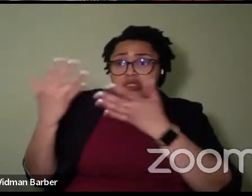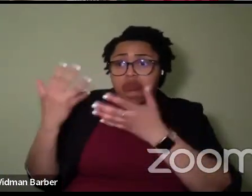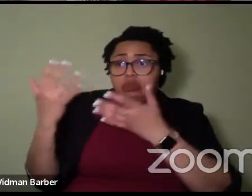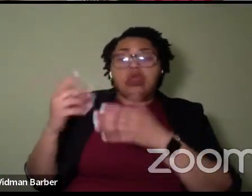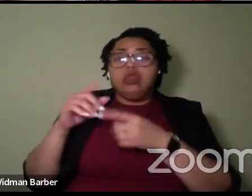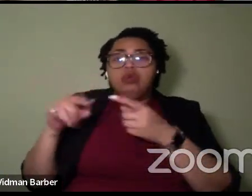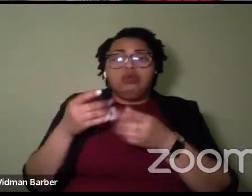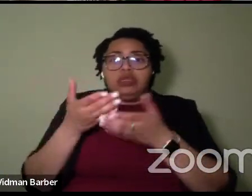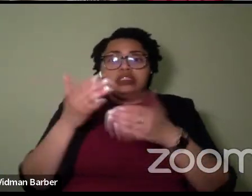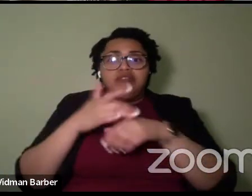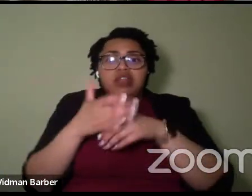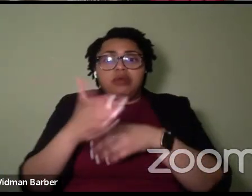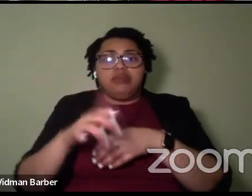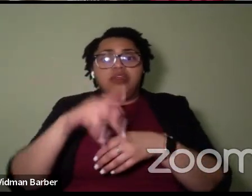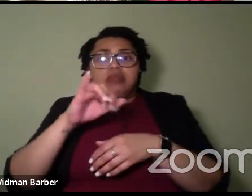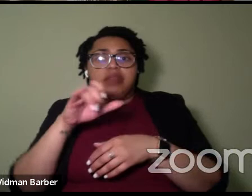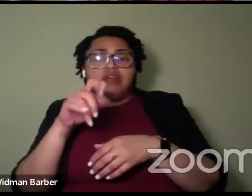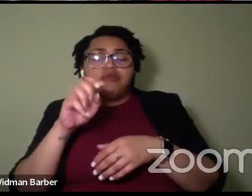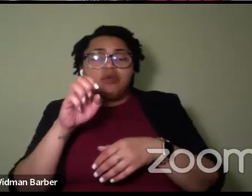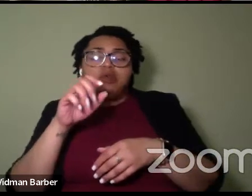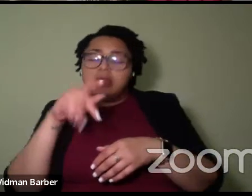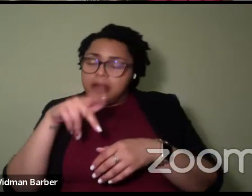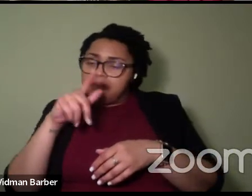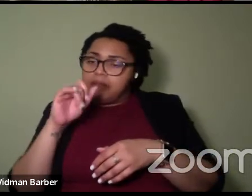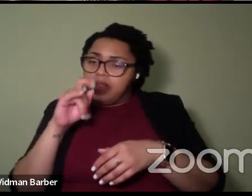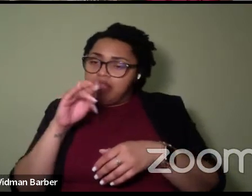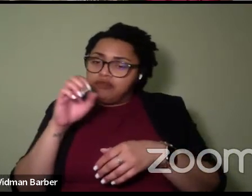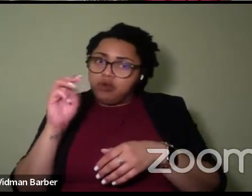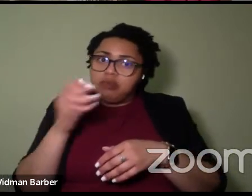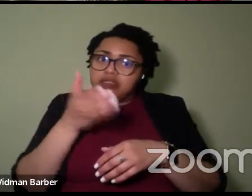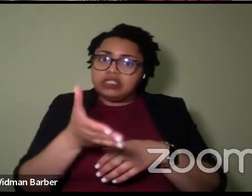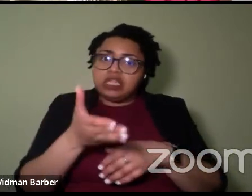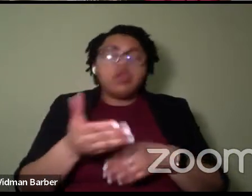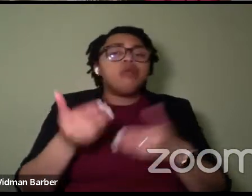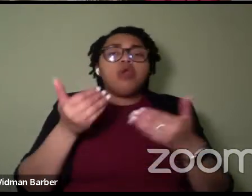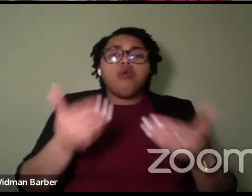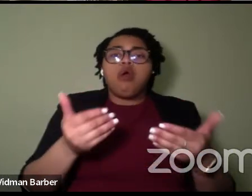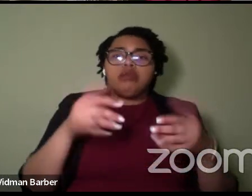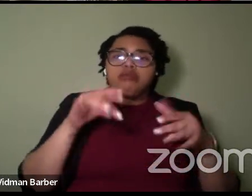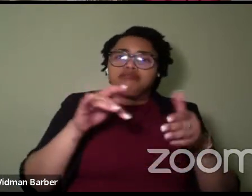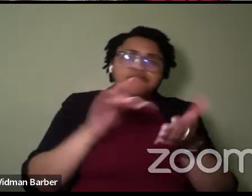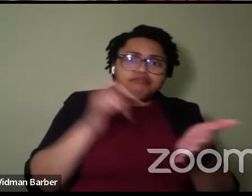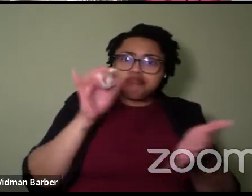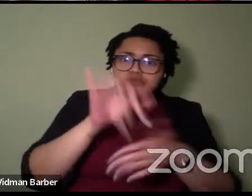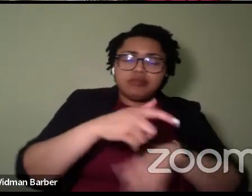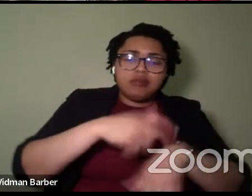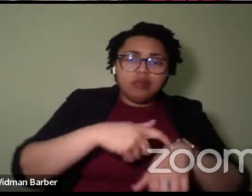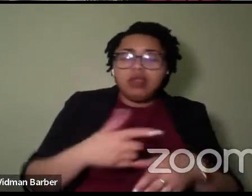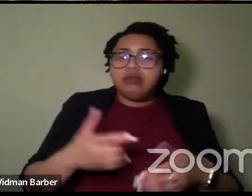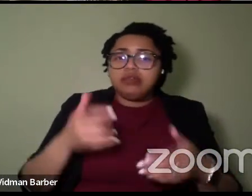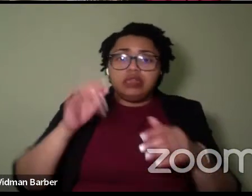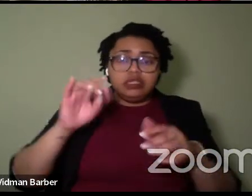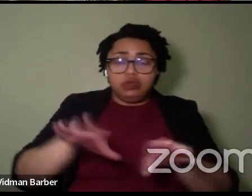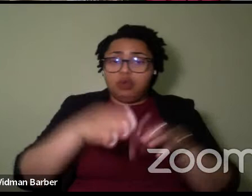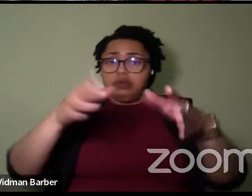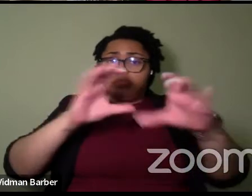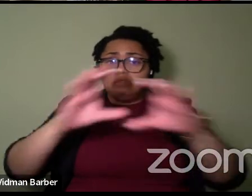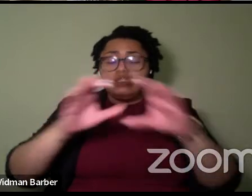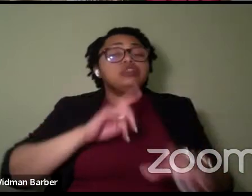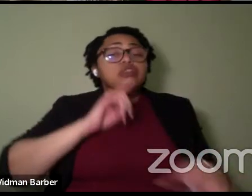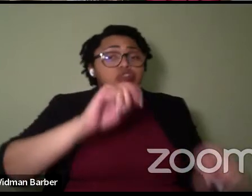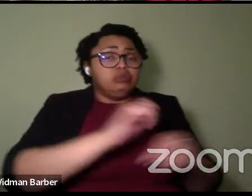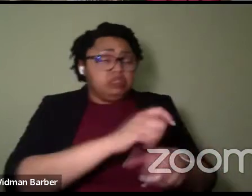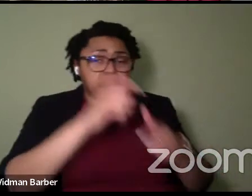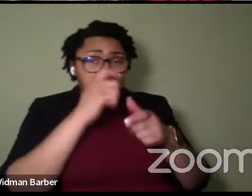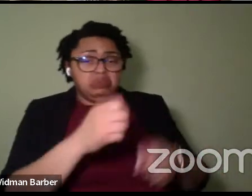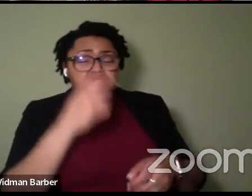to have taken those opportunities and all of the conversations. It's also been really interesting. It's been a fun time to watch additional